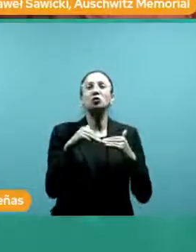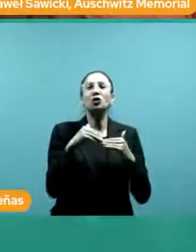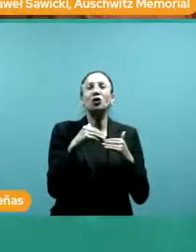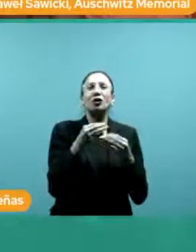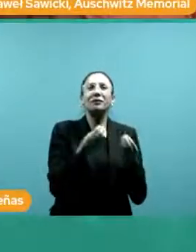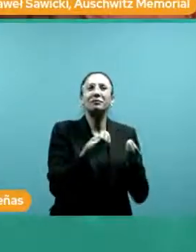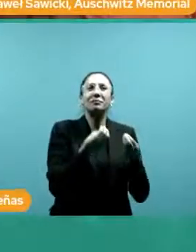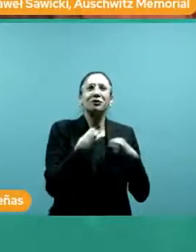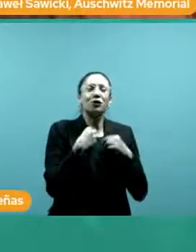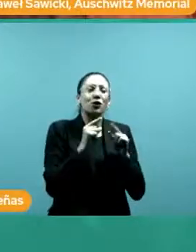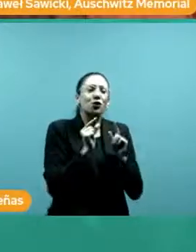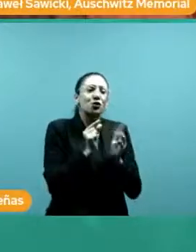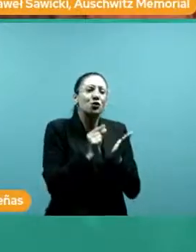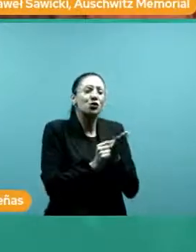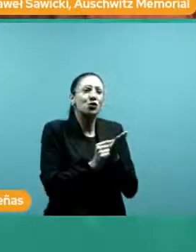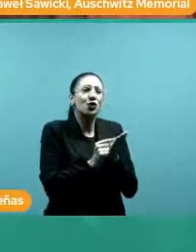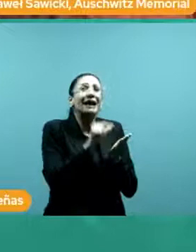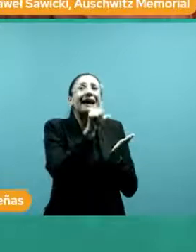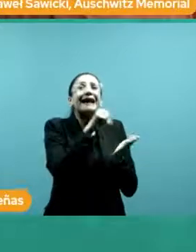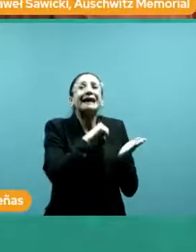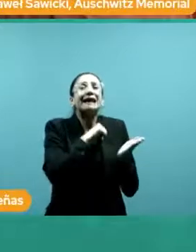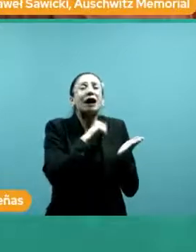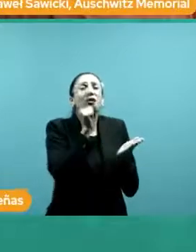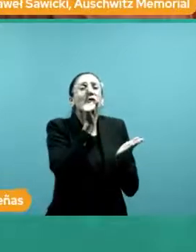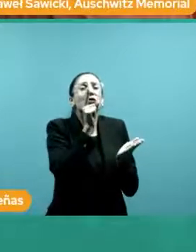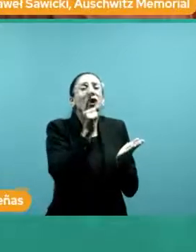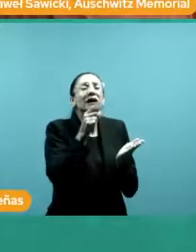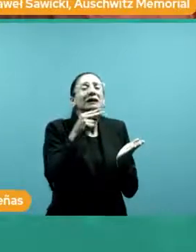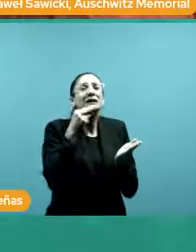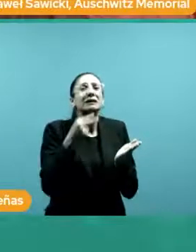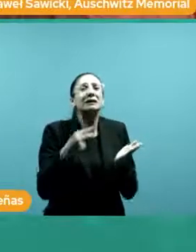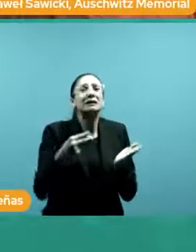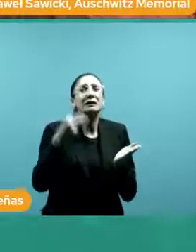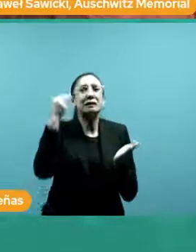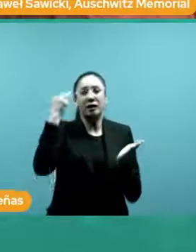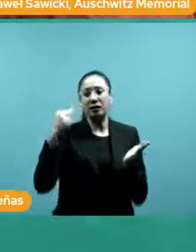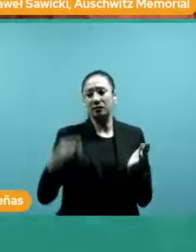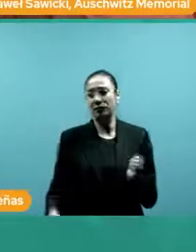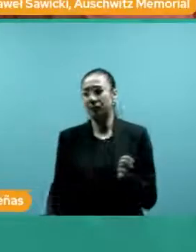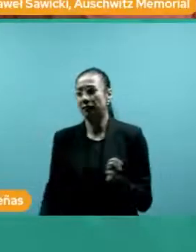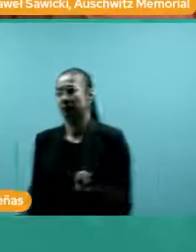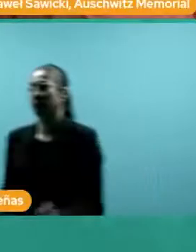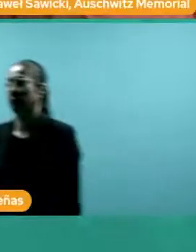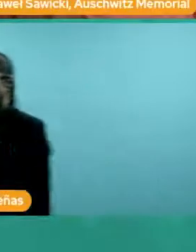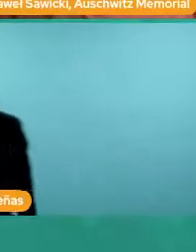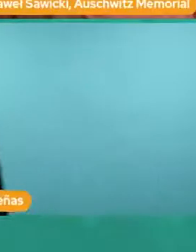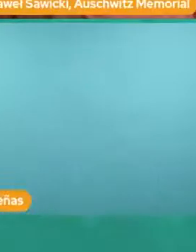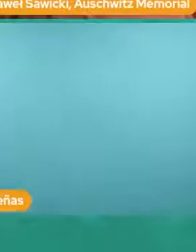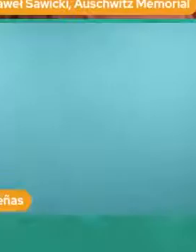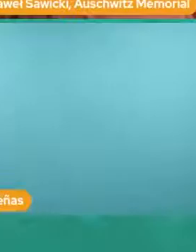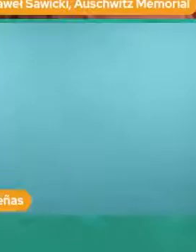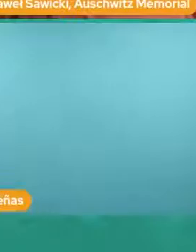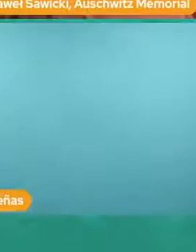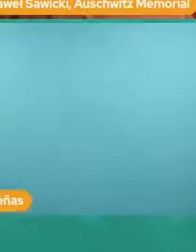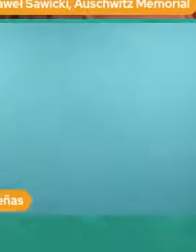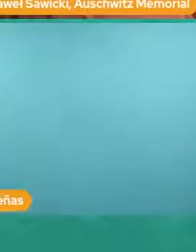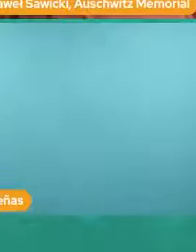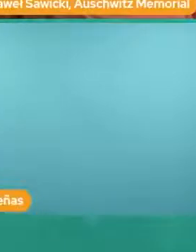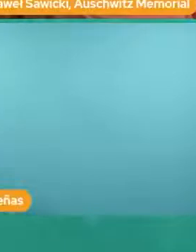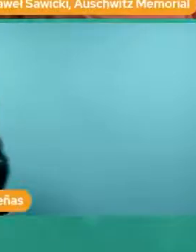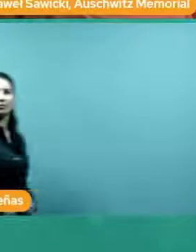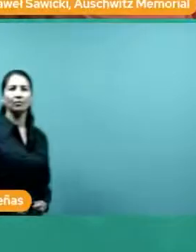story de of esta gran Auschwitz. Historia de Auschwitz. Another example, here you can